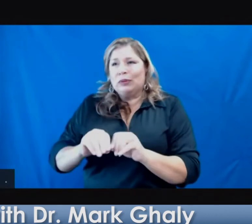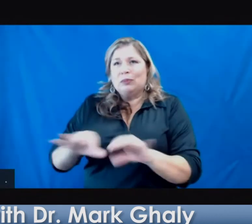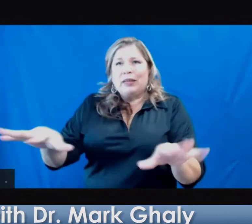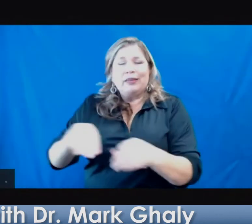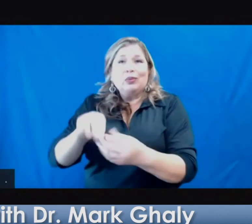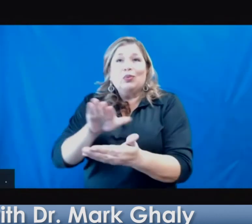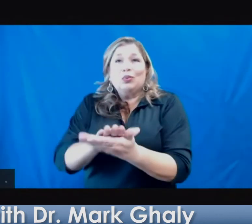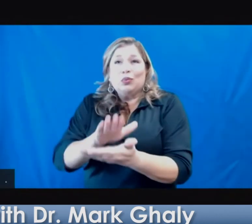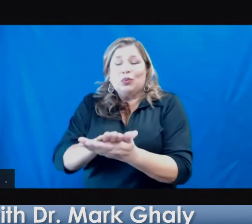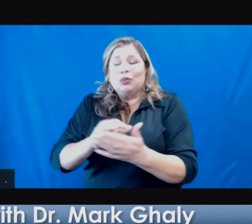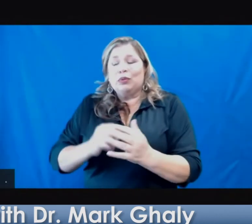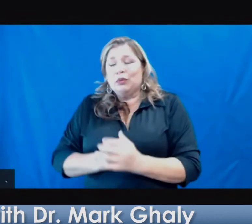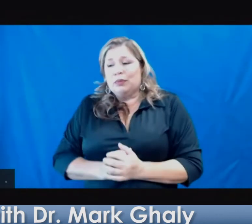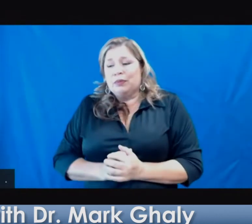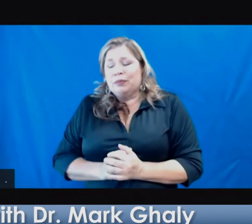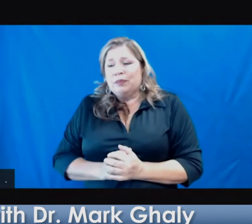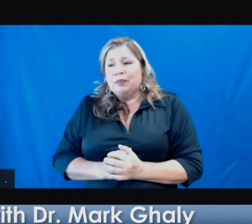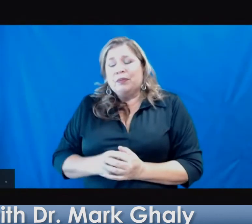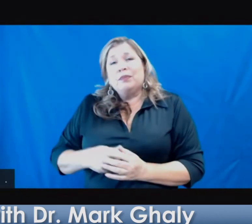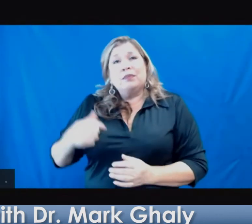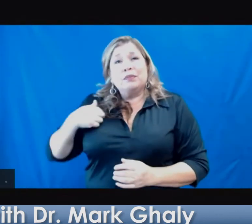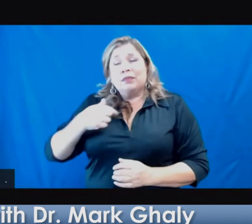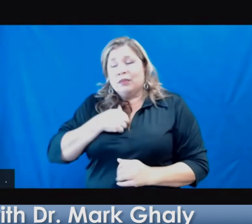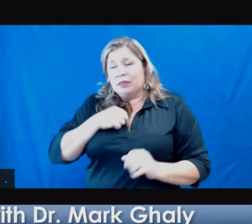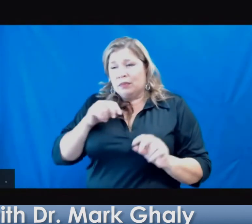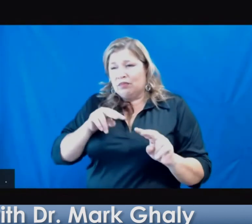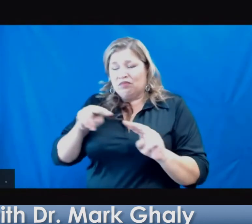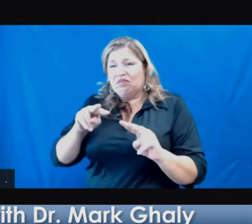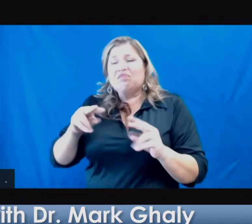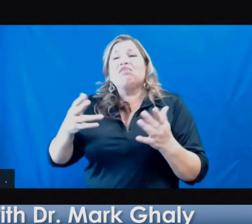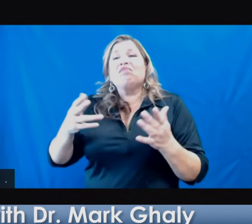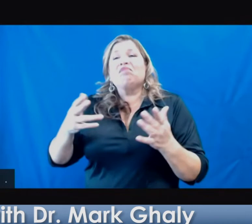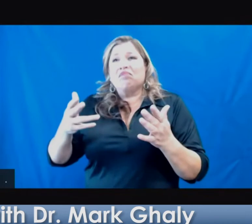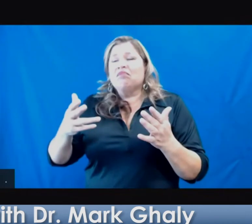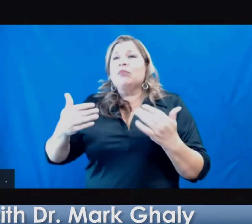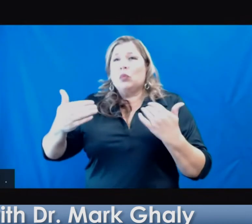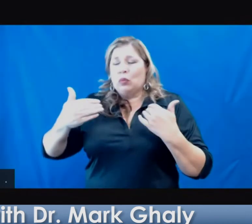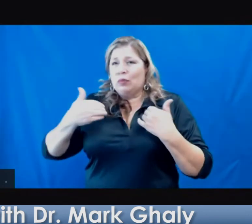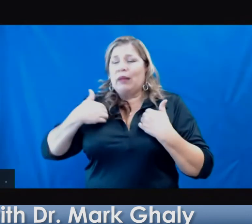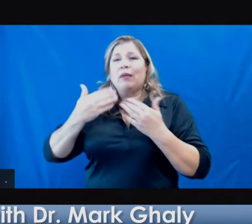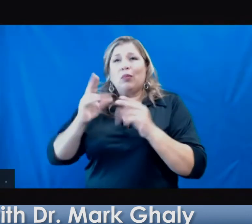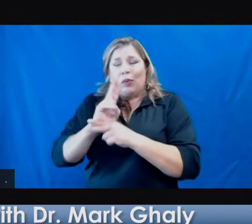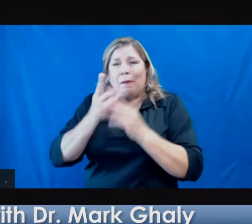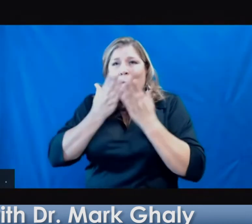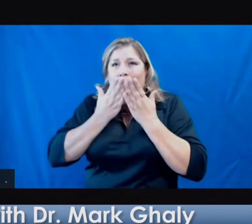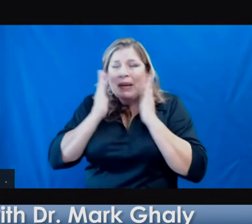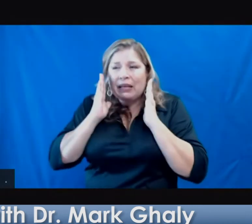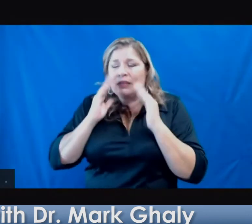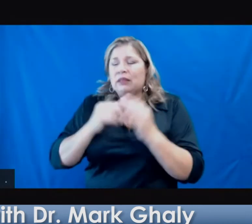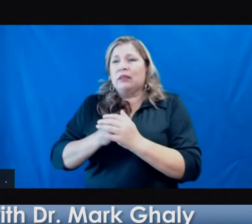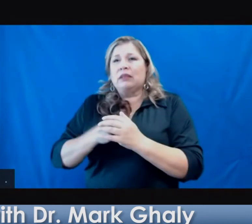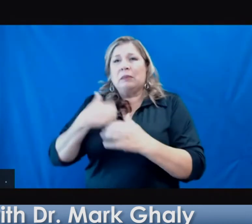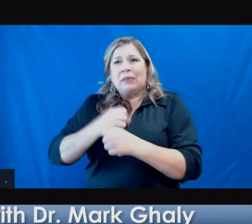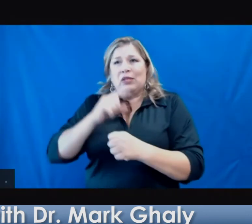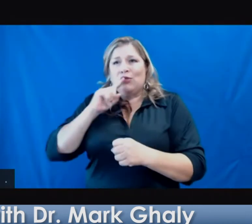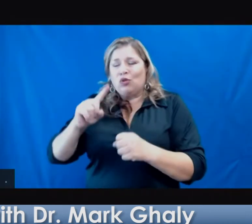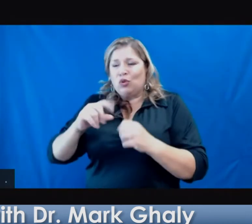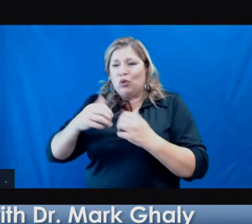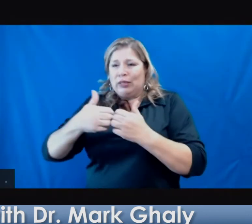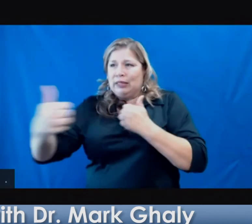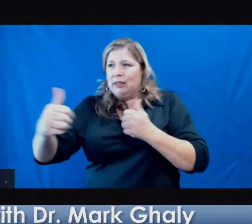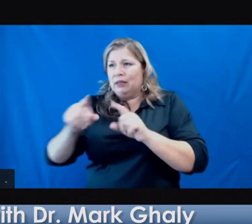the idea that we have masking, that we have distancing, that we've done work to